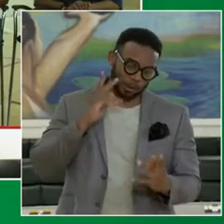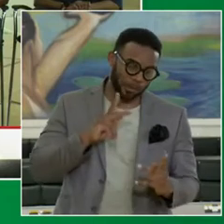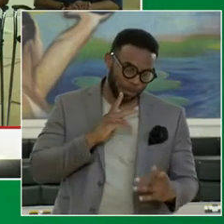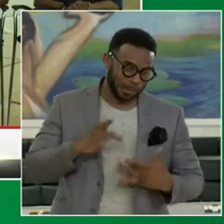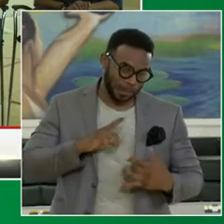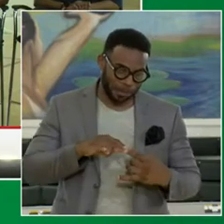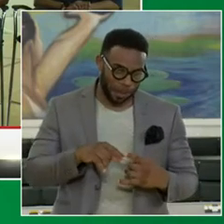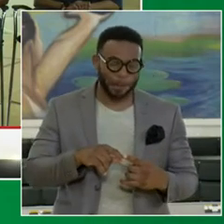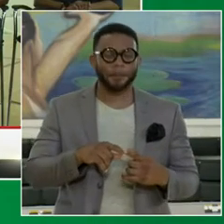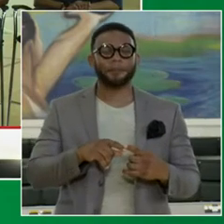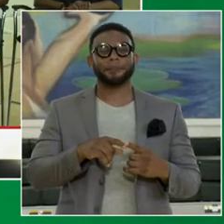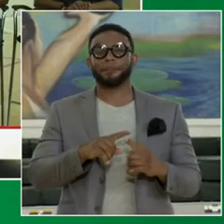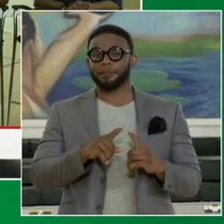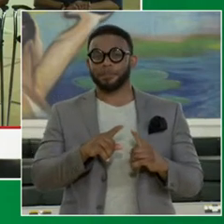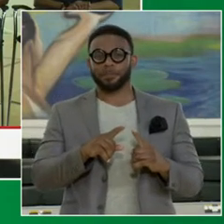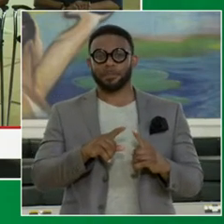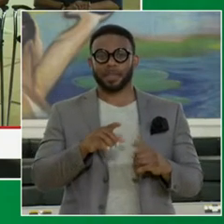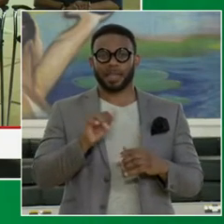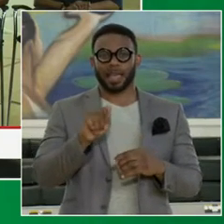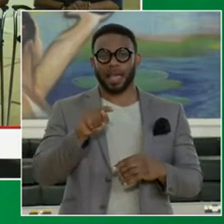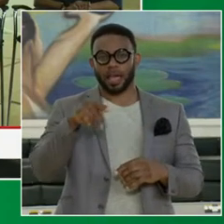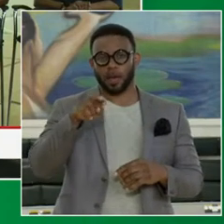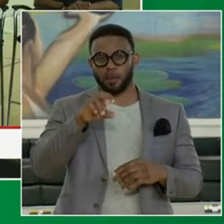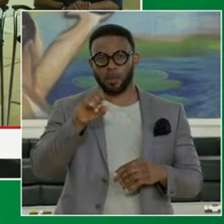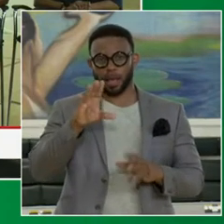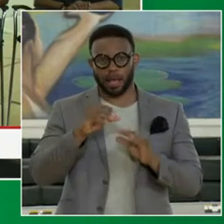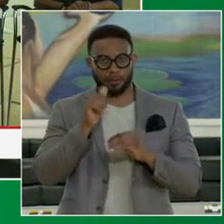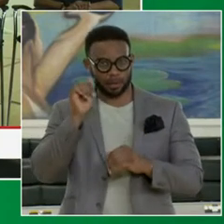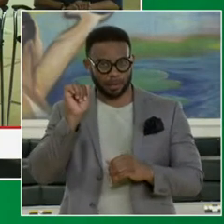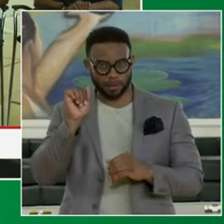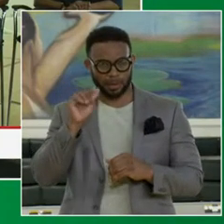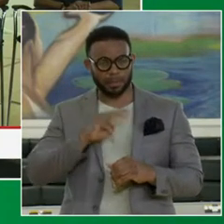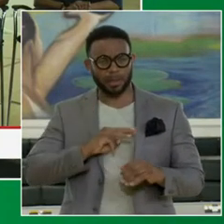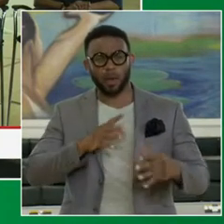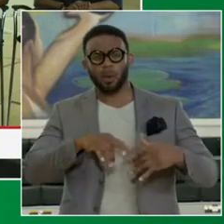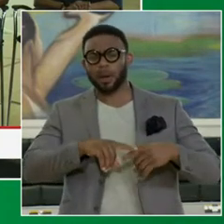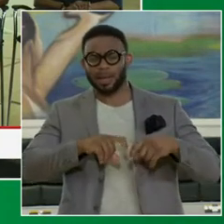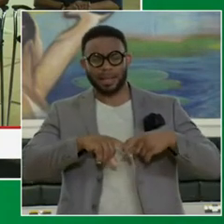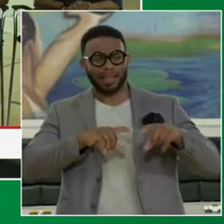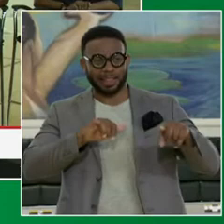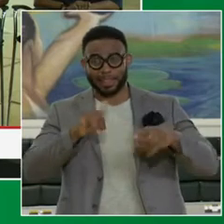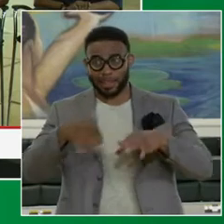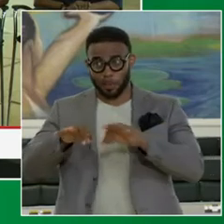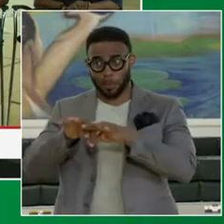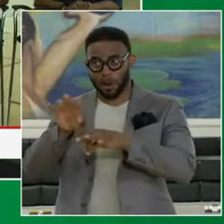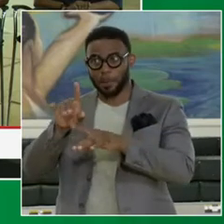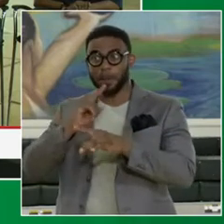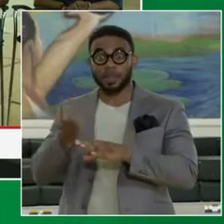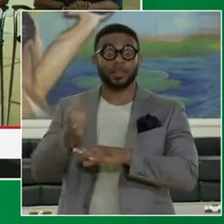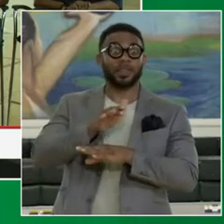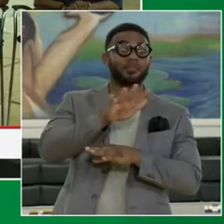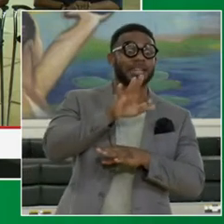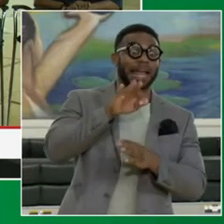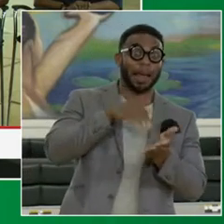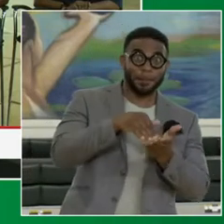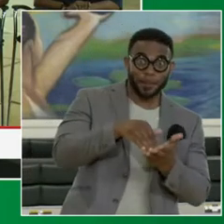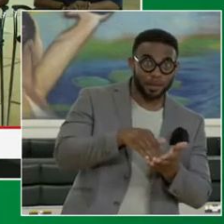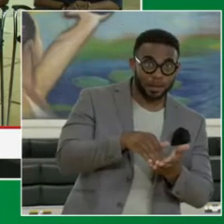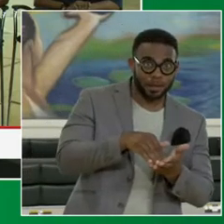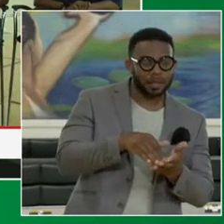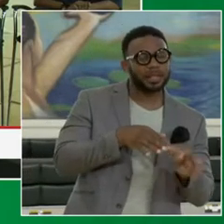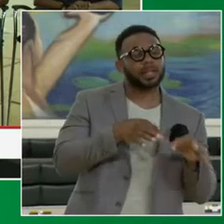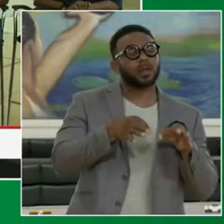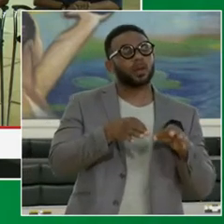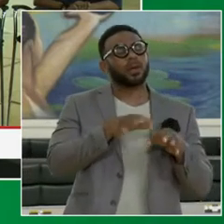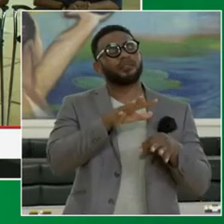people are excited about. But at the press conference, I know the mayor was like, wait a sec. That's important, but there's $59 million. So walk us